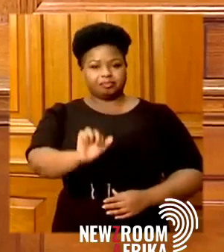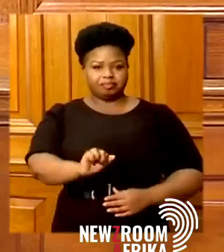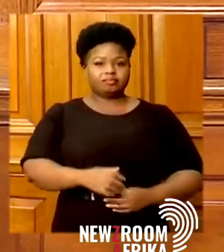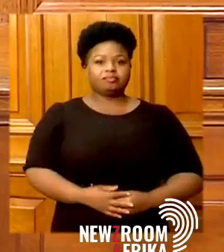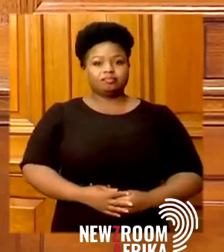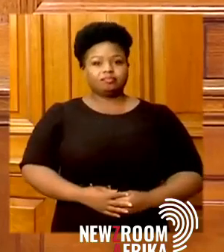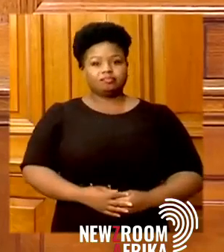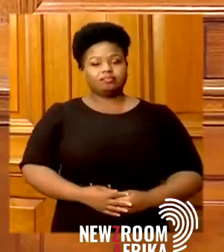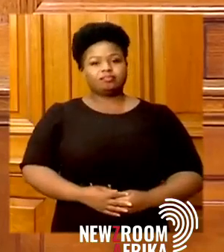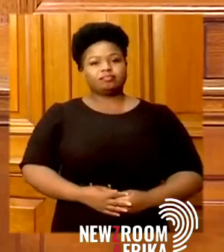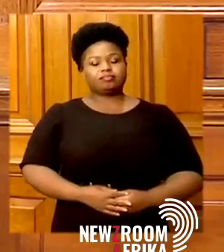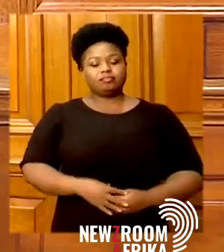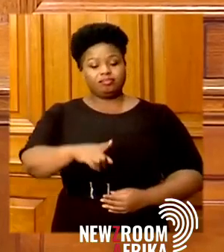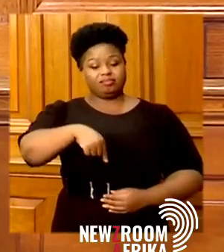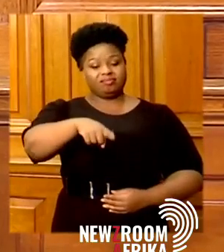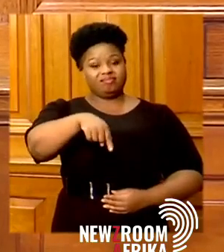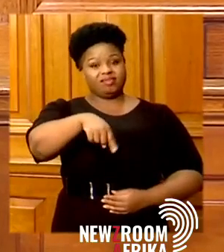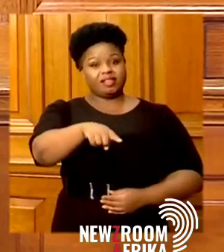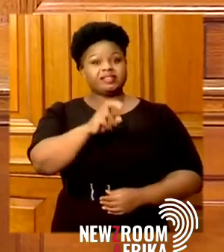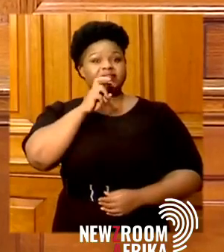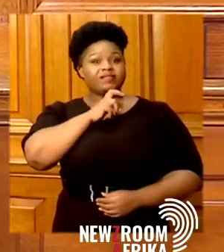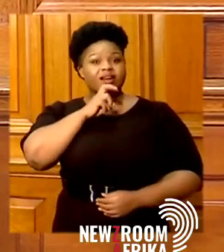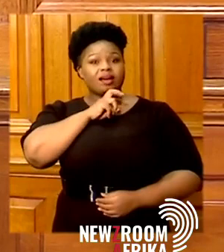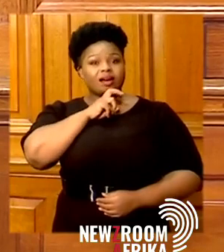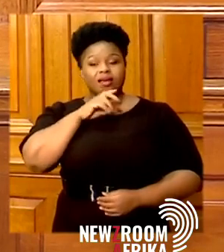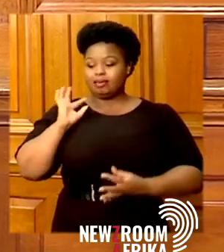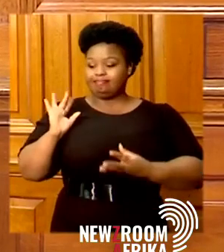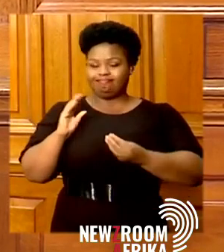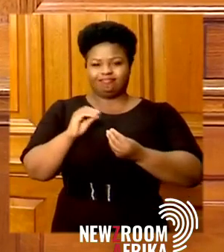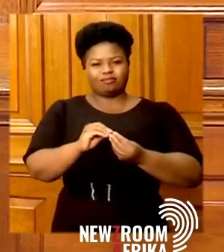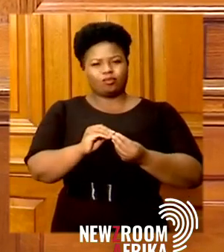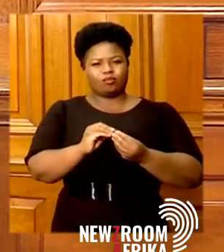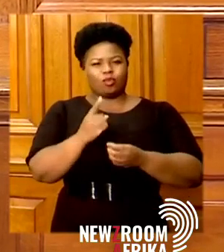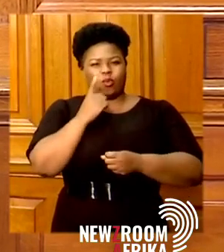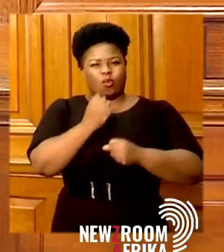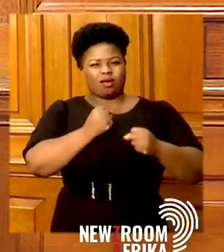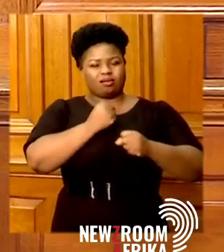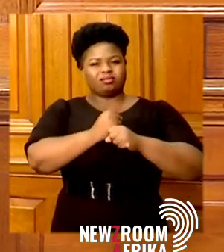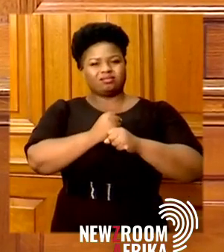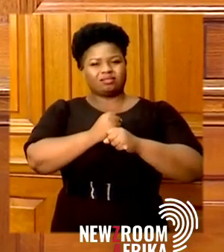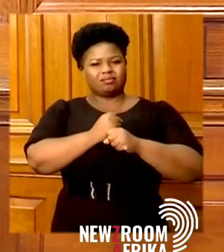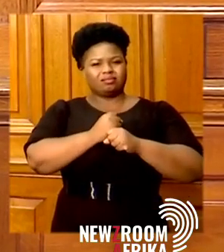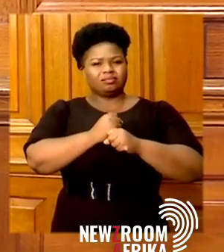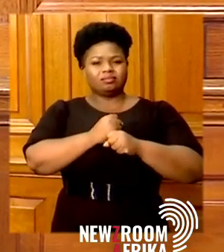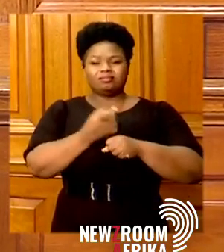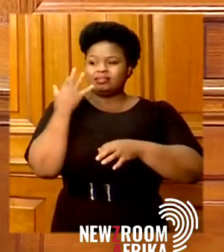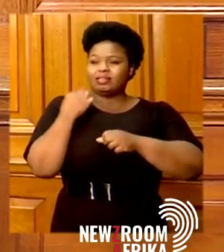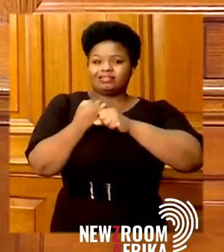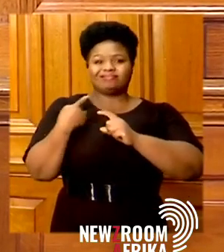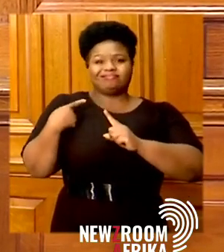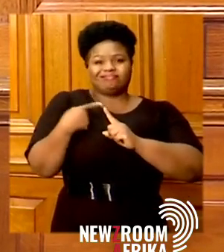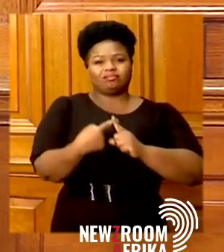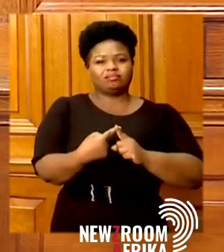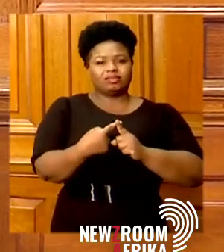This coming Friday will mark exactly 1 year since the first case of coronavirus was reported in